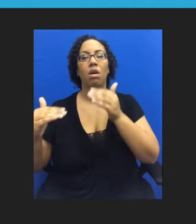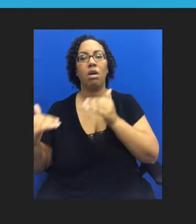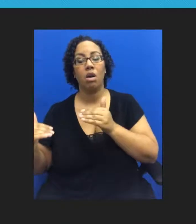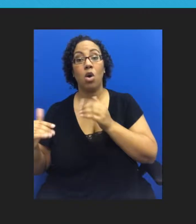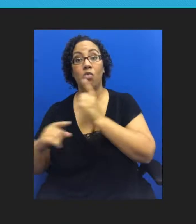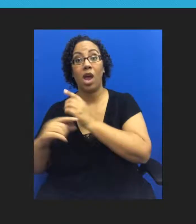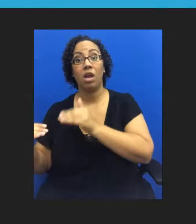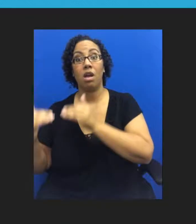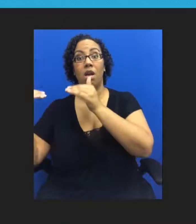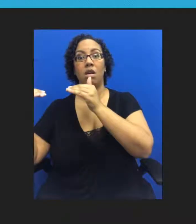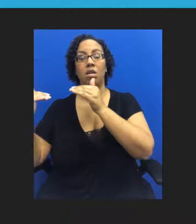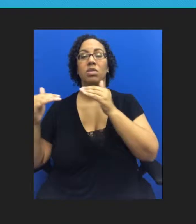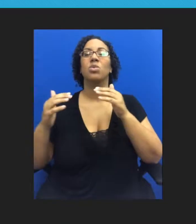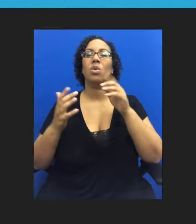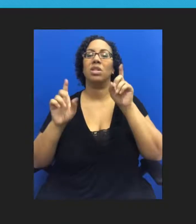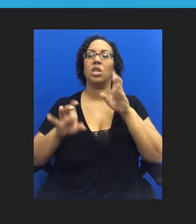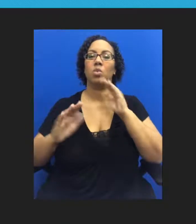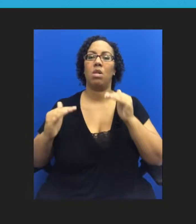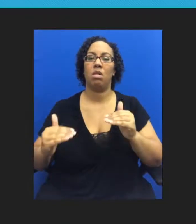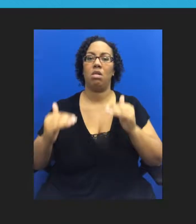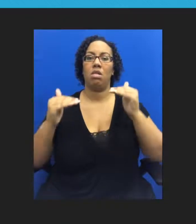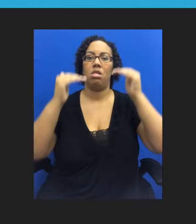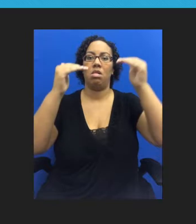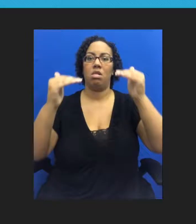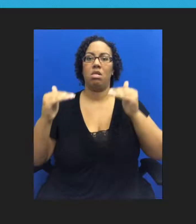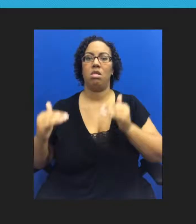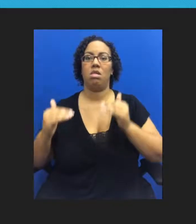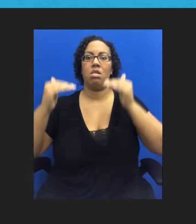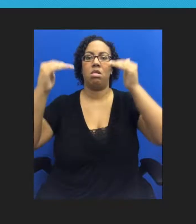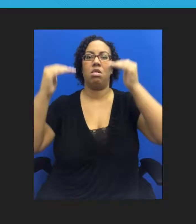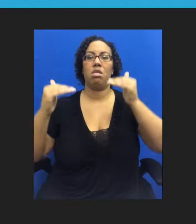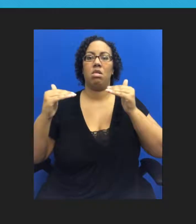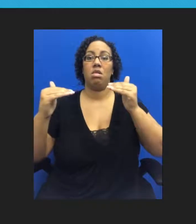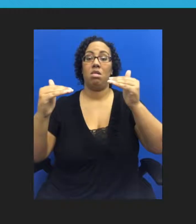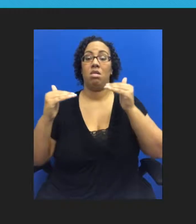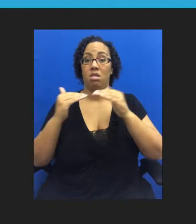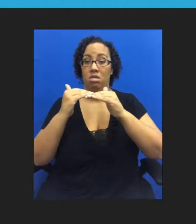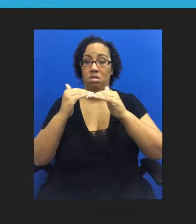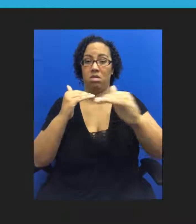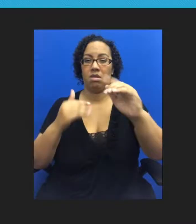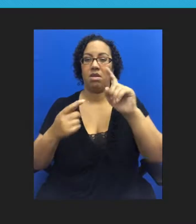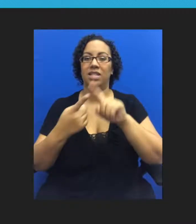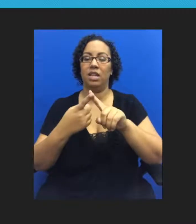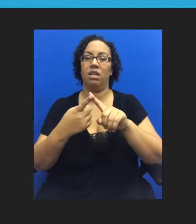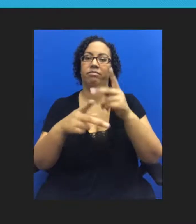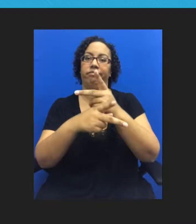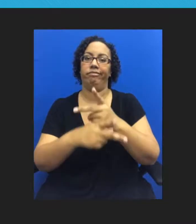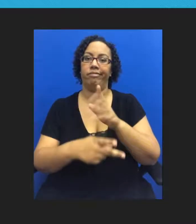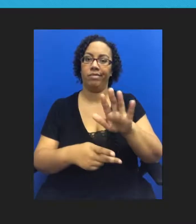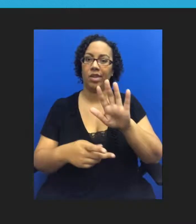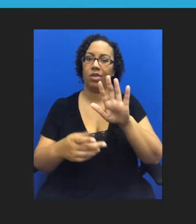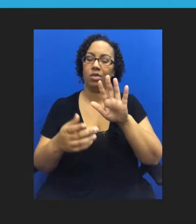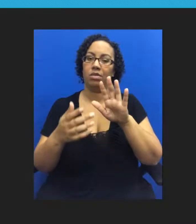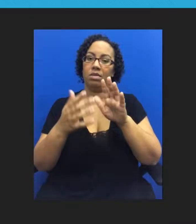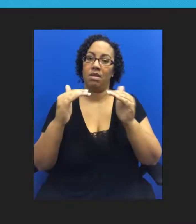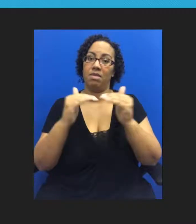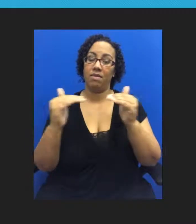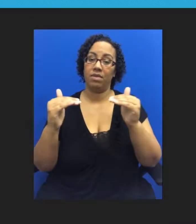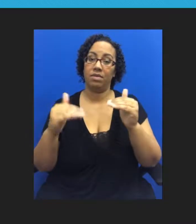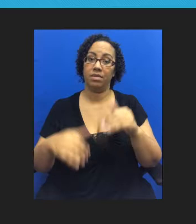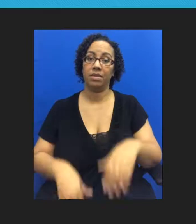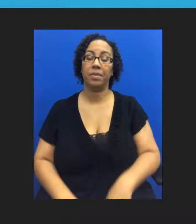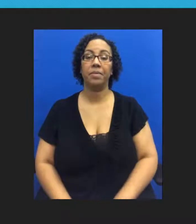answer the question. The first question is on grade level. If they answer it correctly, the next question becomes more challenging. If they answer